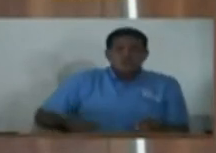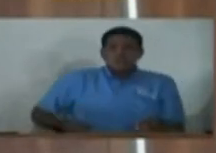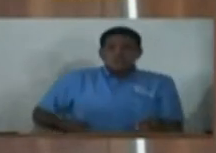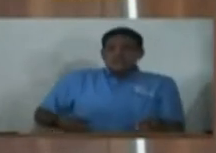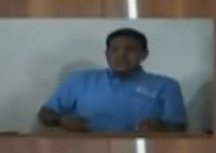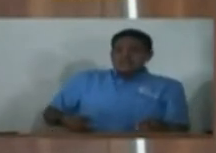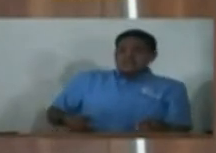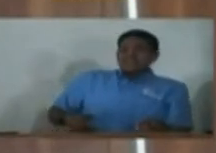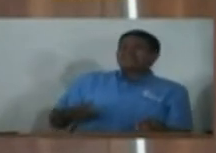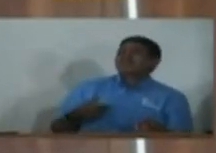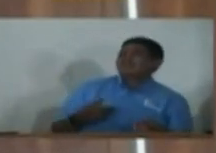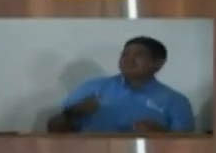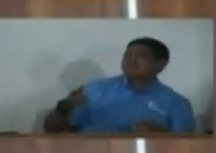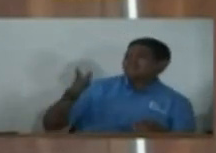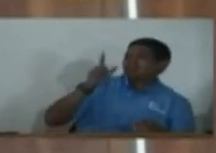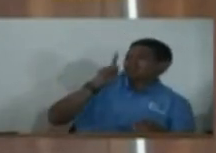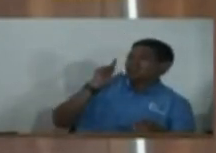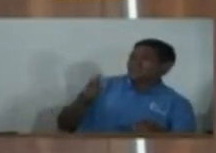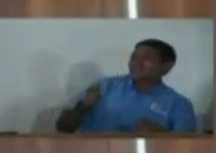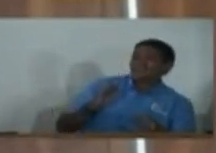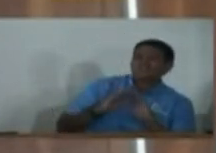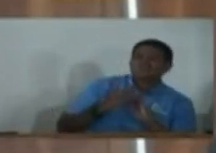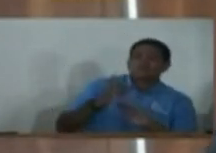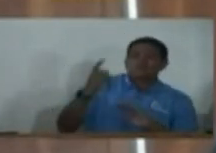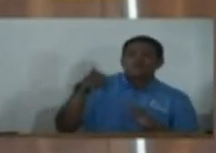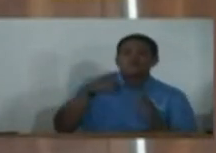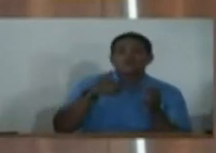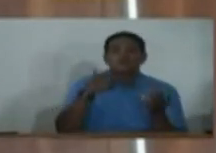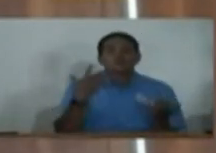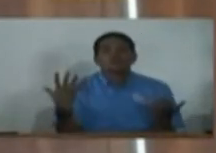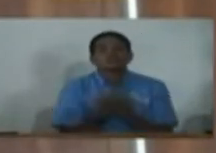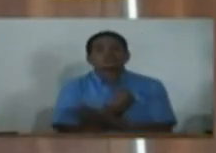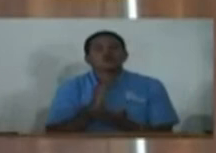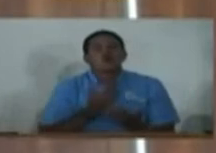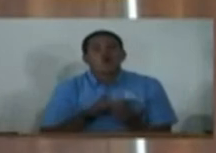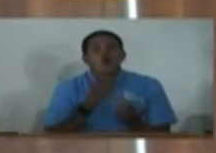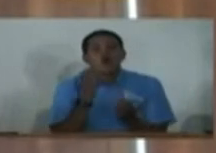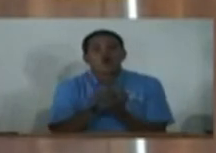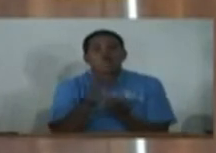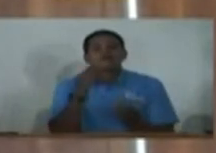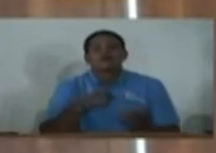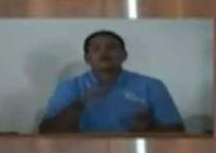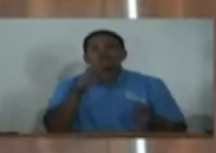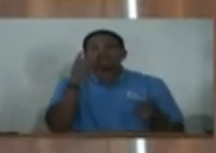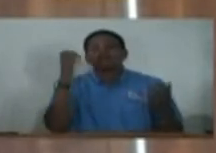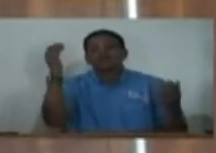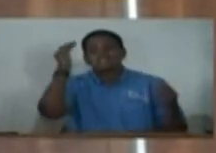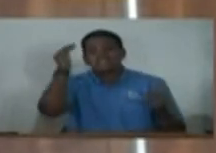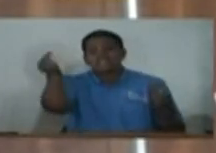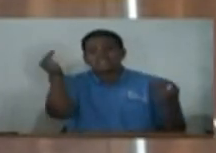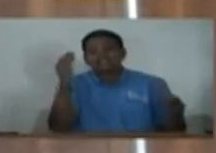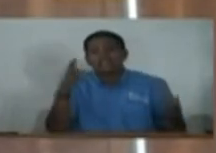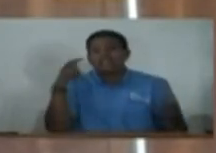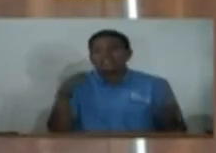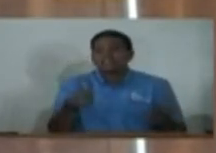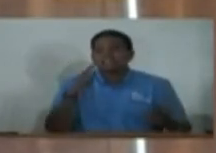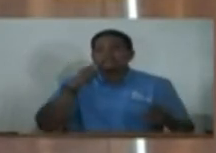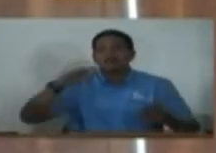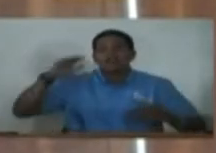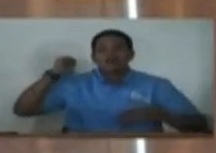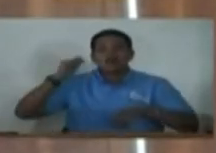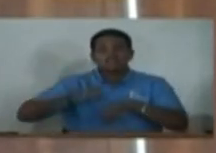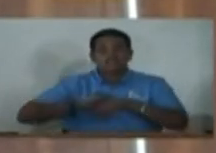because we know that they are taking away our copyright. So I really want to say, this is a long time in